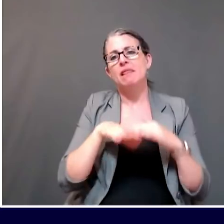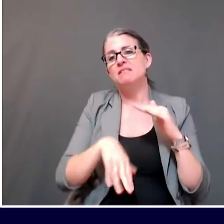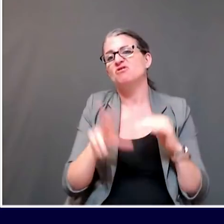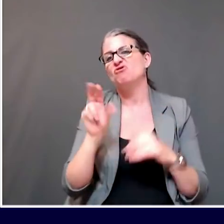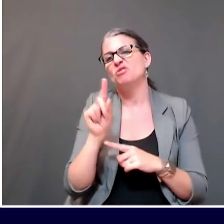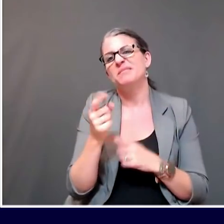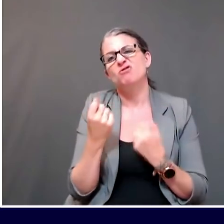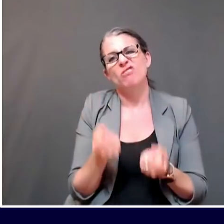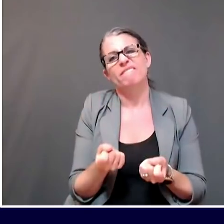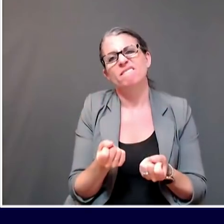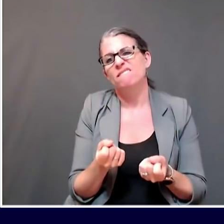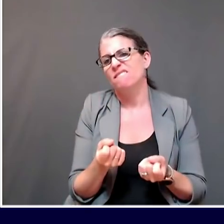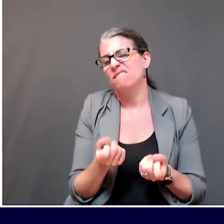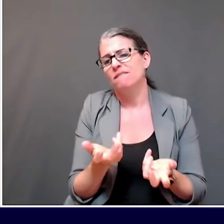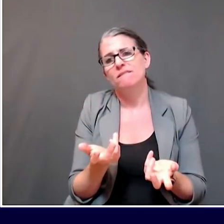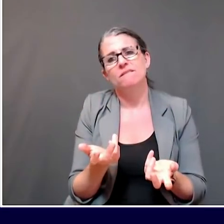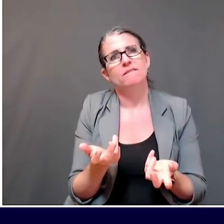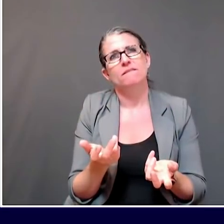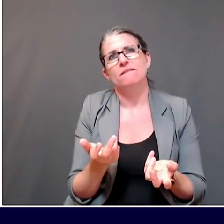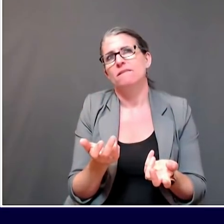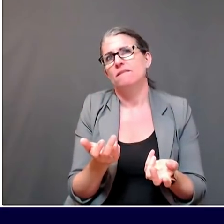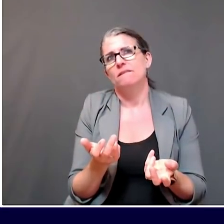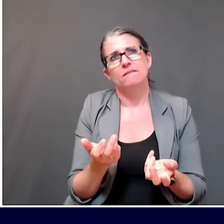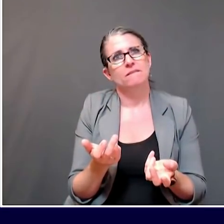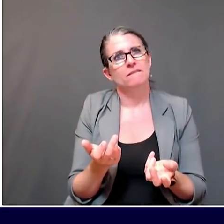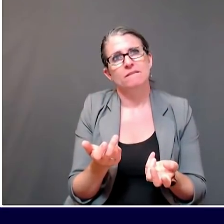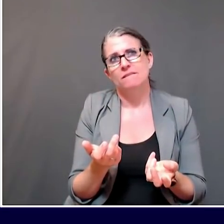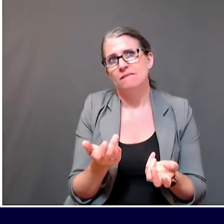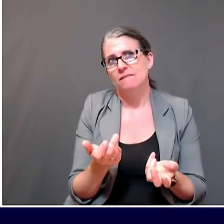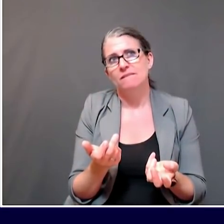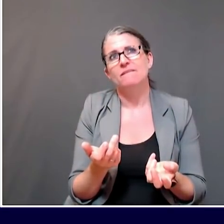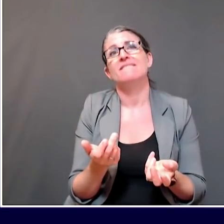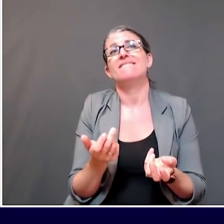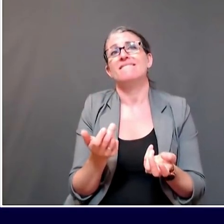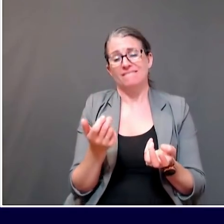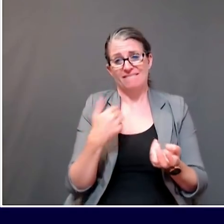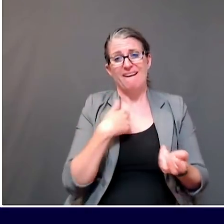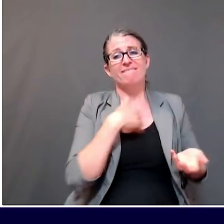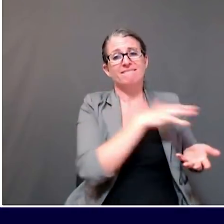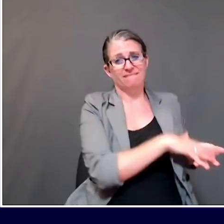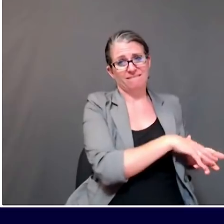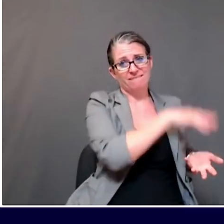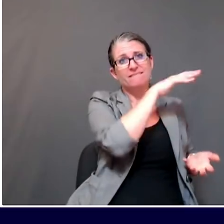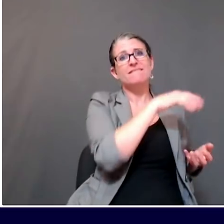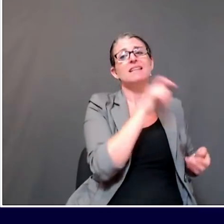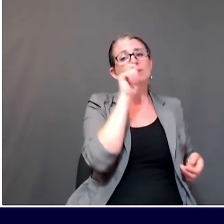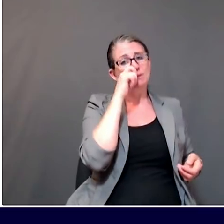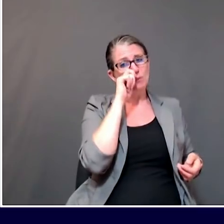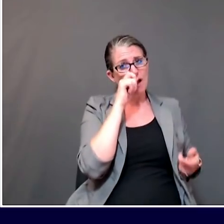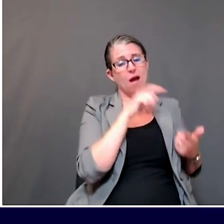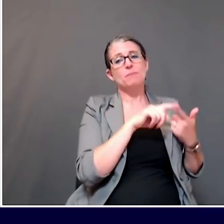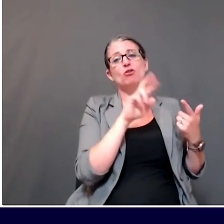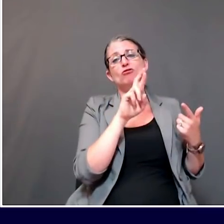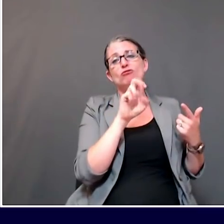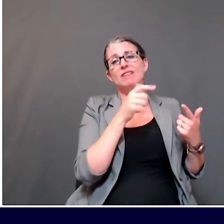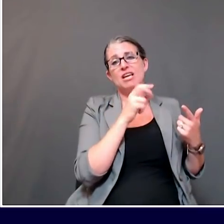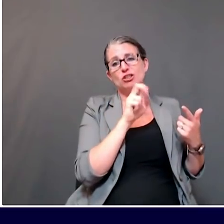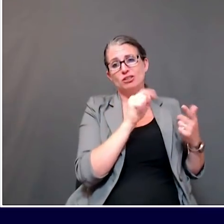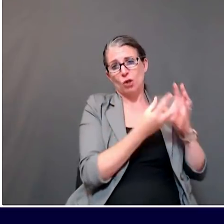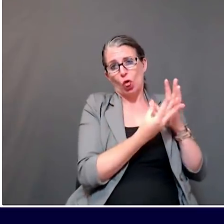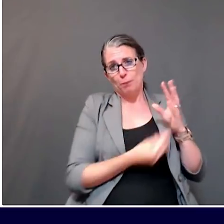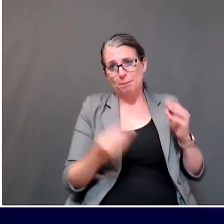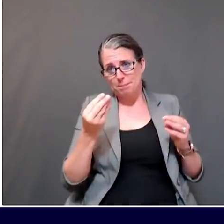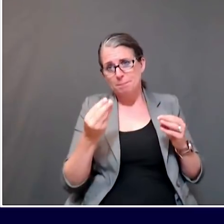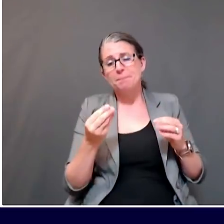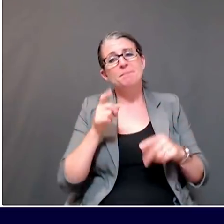provides us with reagents that we think are sufficient to really fulfill the standing order in terms of what it means. And we also are working